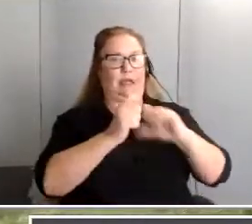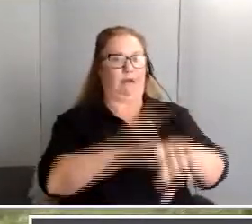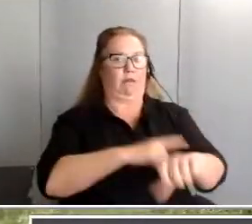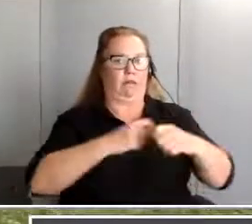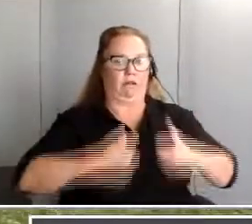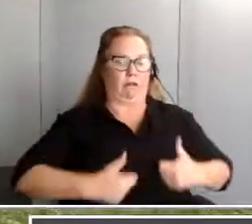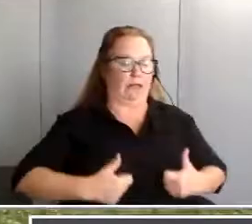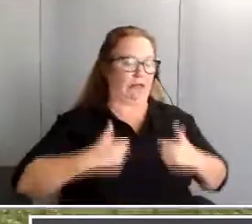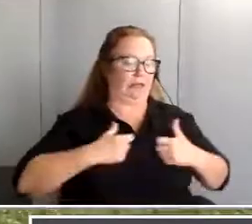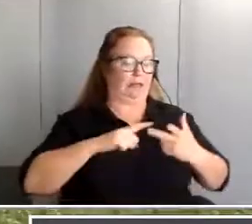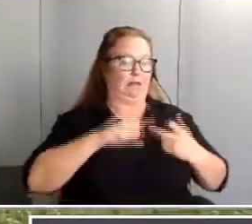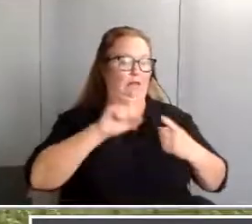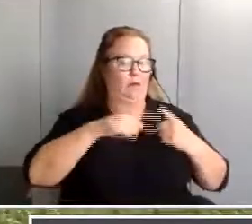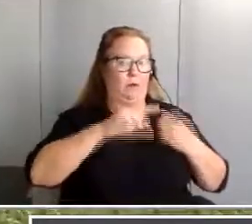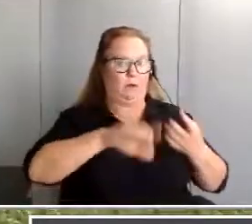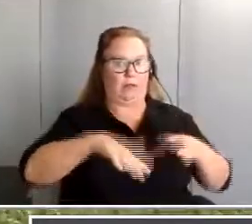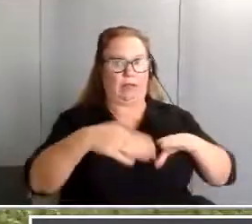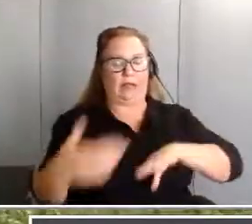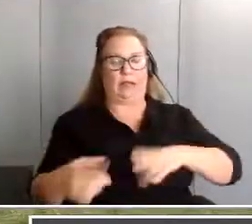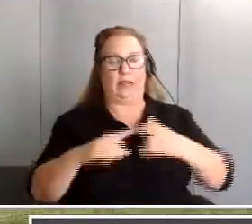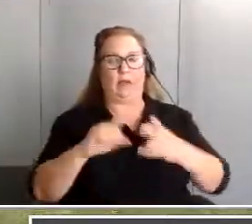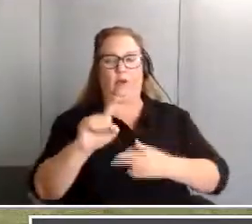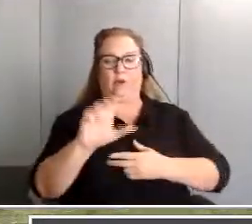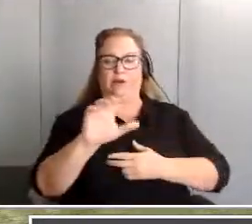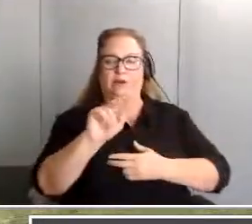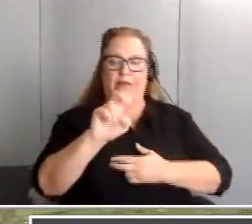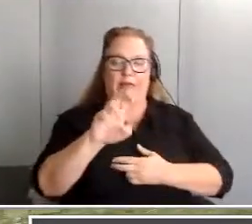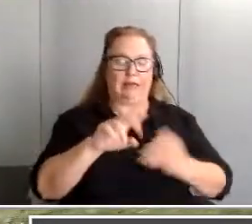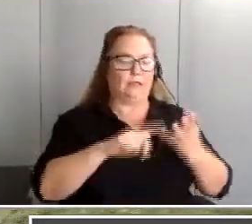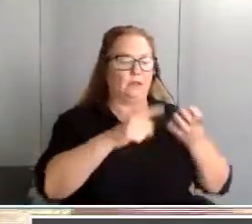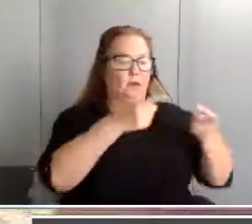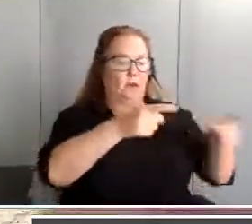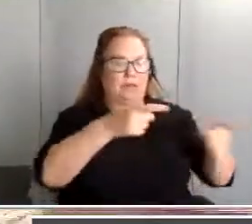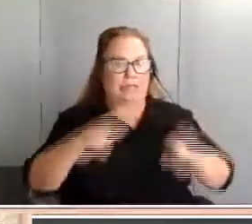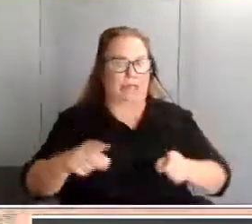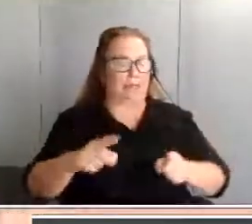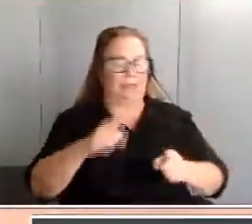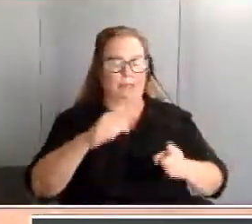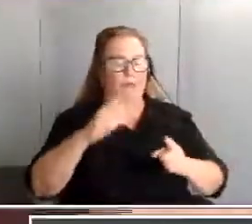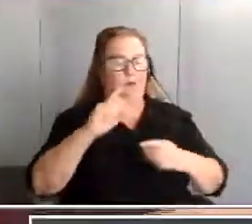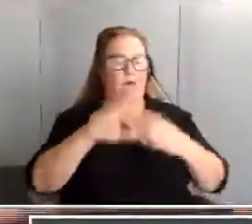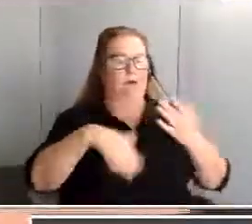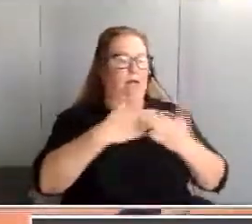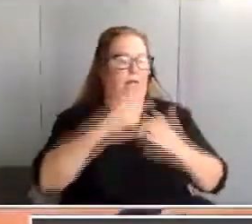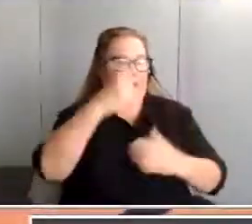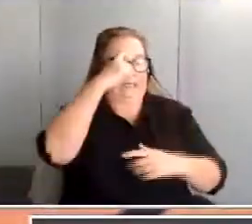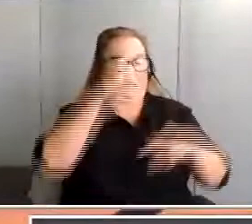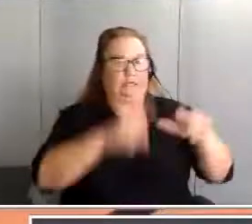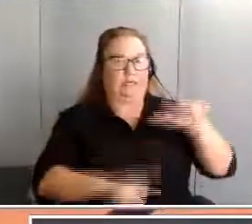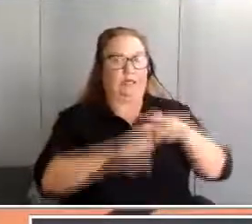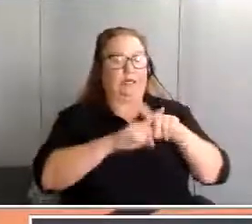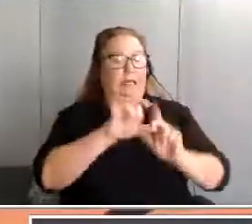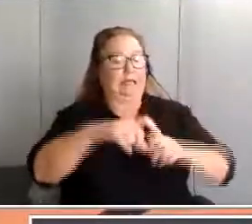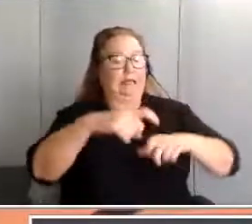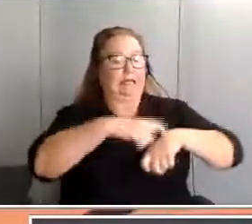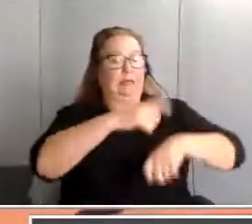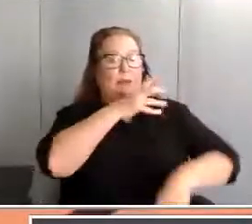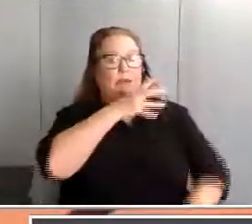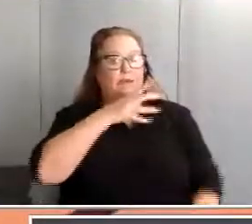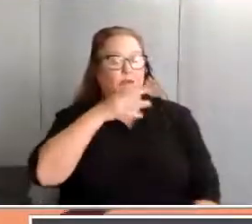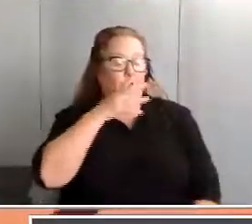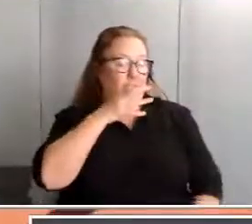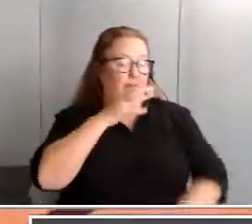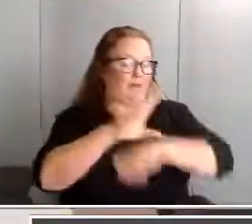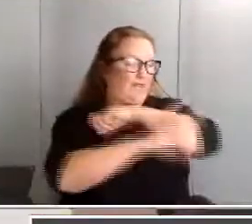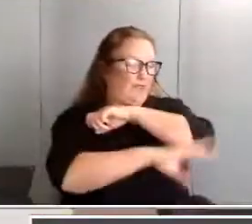will I die? Where is the cancer? What's going on? Well, at that time I was farming, and you know fall is harvest